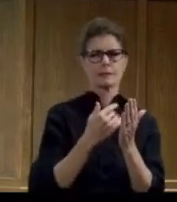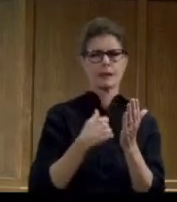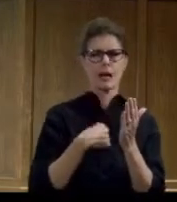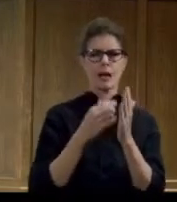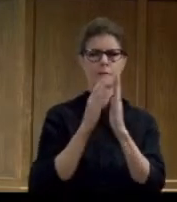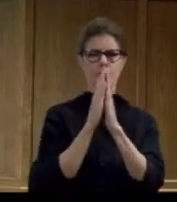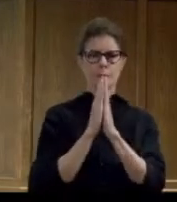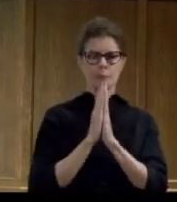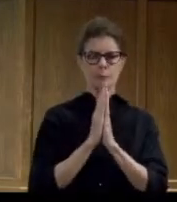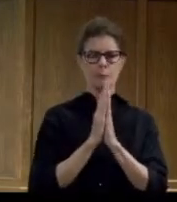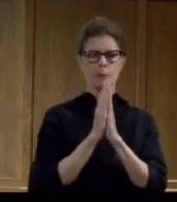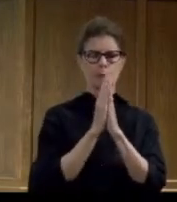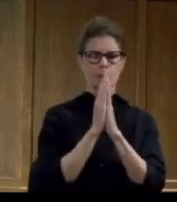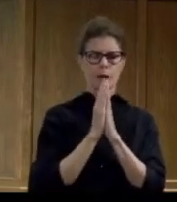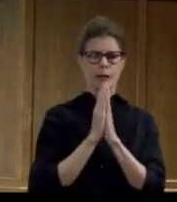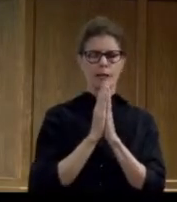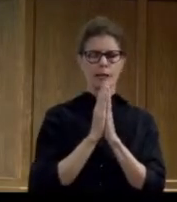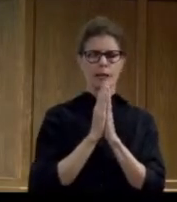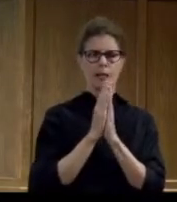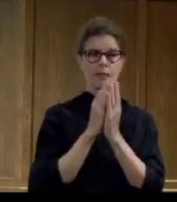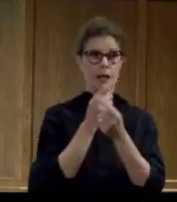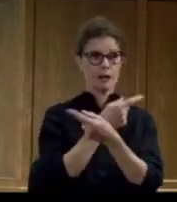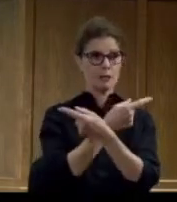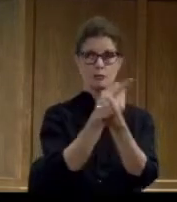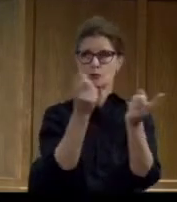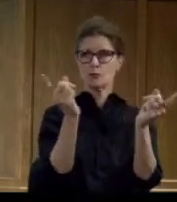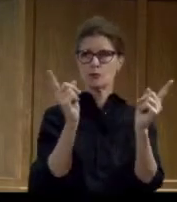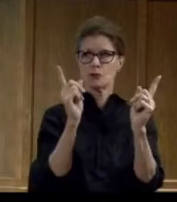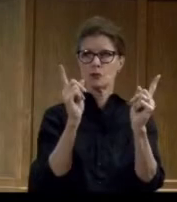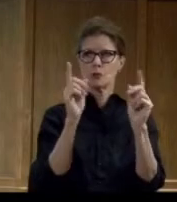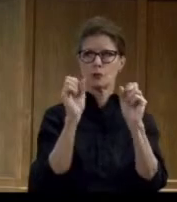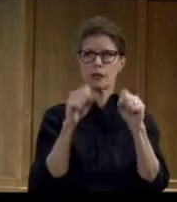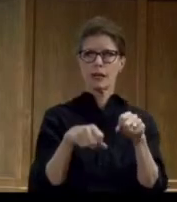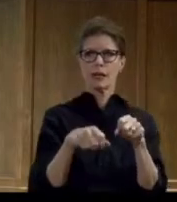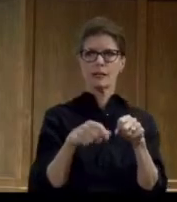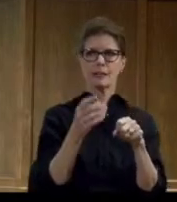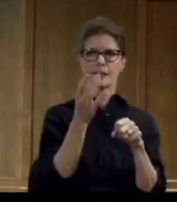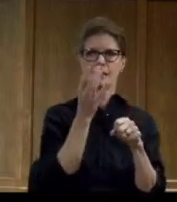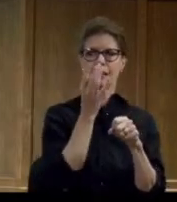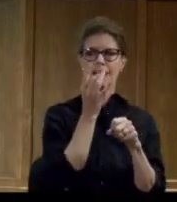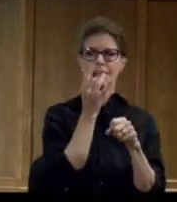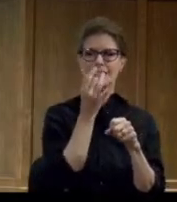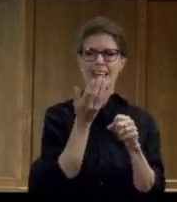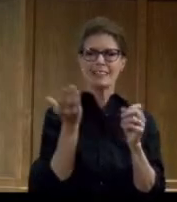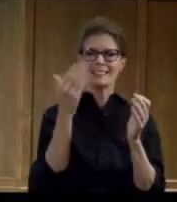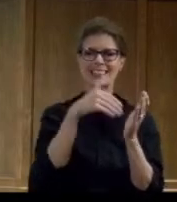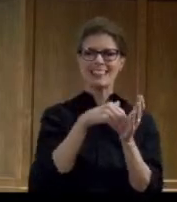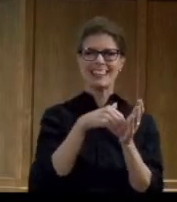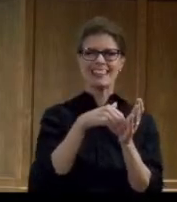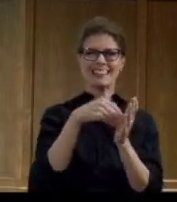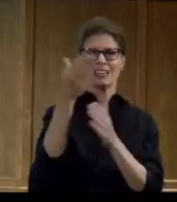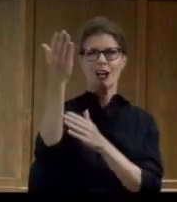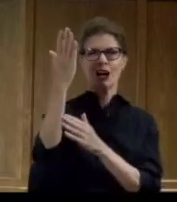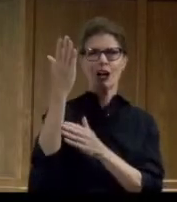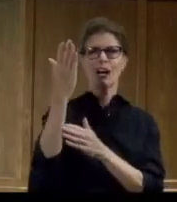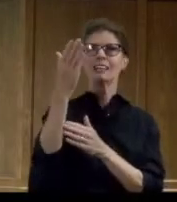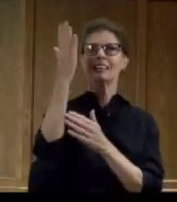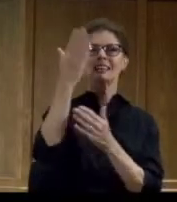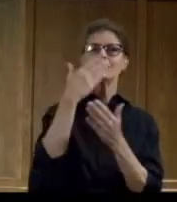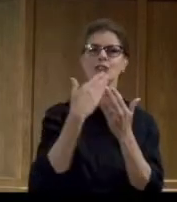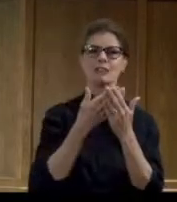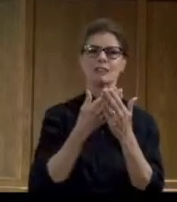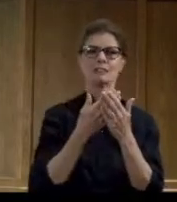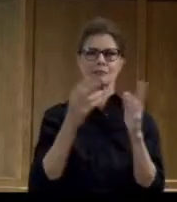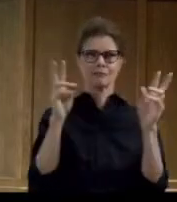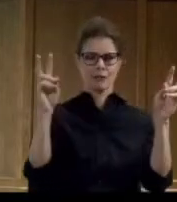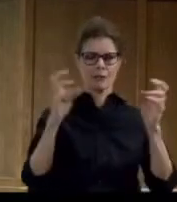that you can rediscover and taste the goodness of God. So here's what Paul says at the beginning of